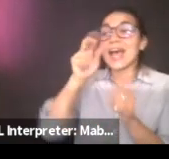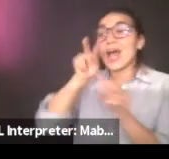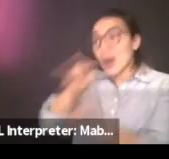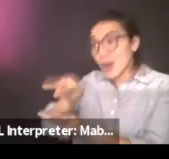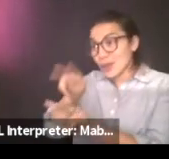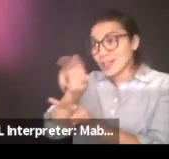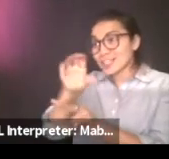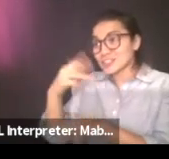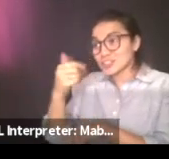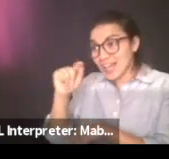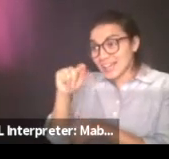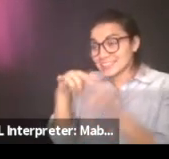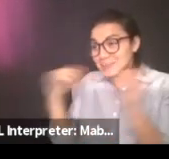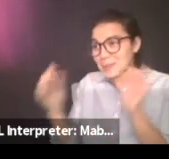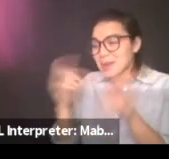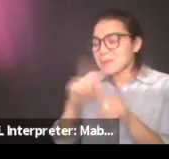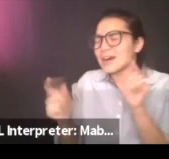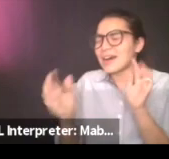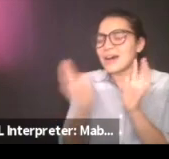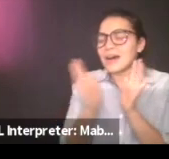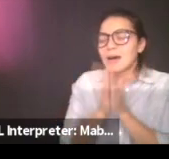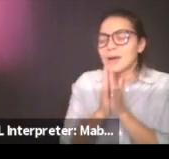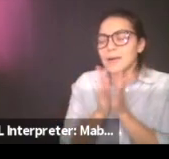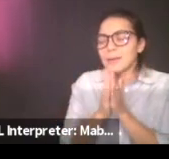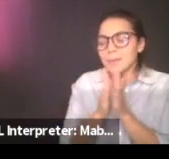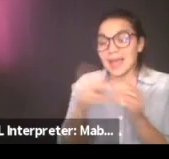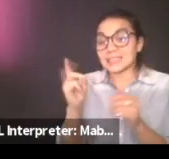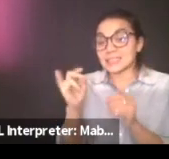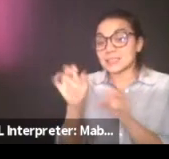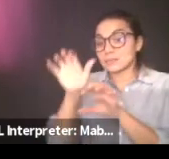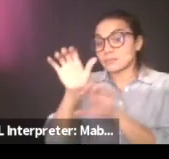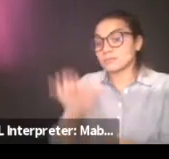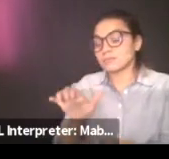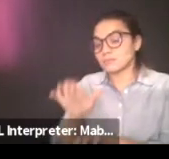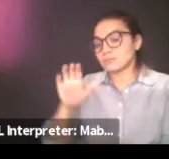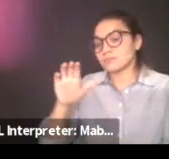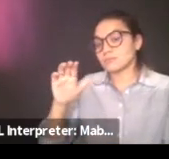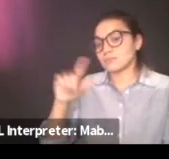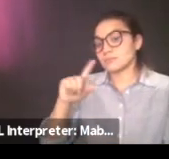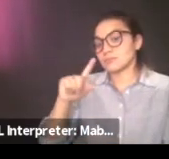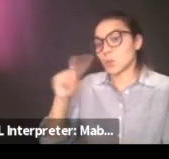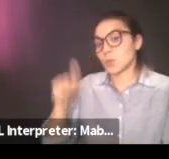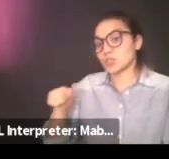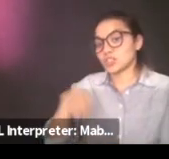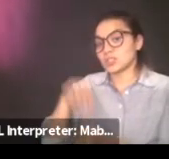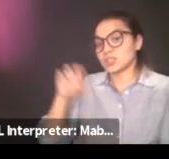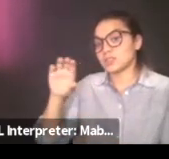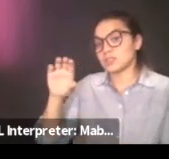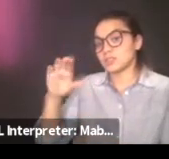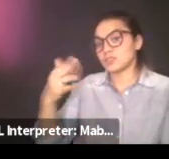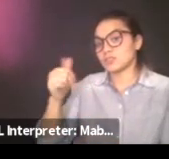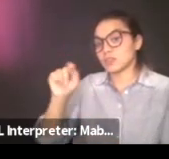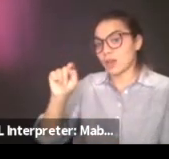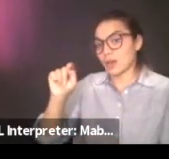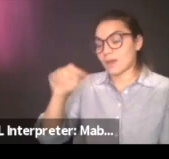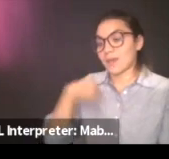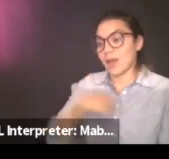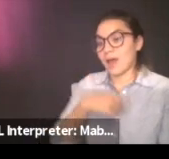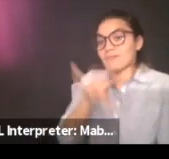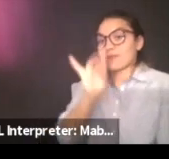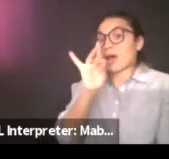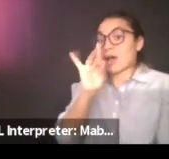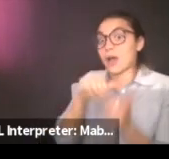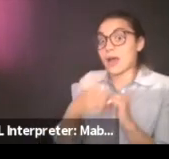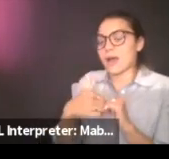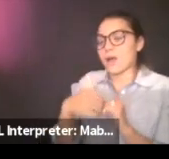but I also offered a question in the chat box, which comes from the Mirror Memoirs interviews. And I see